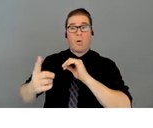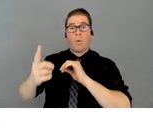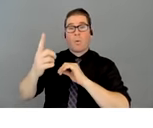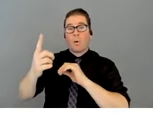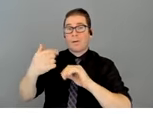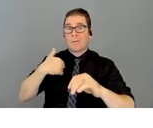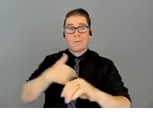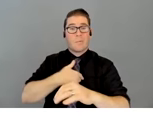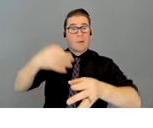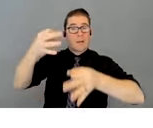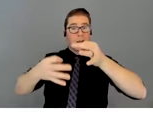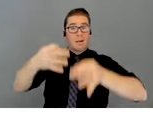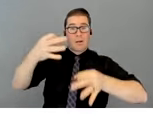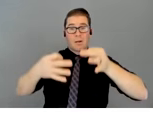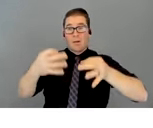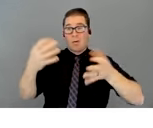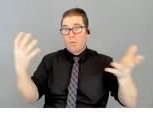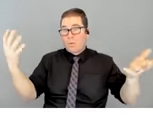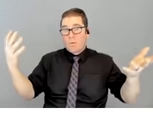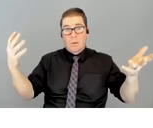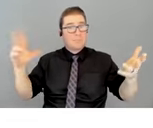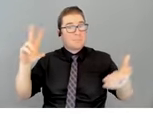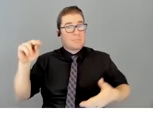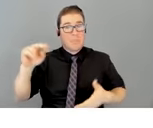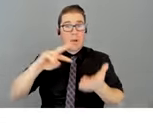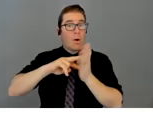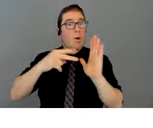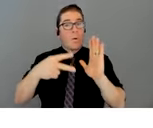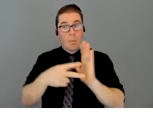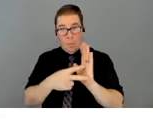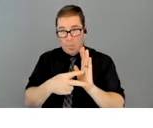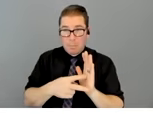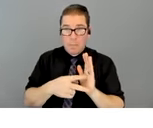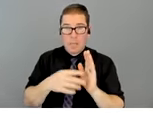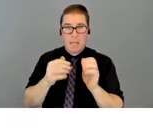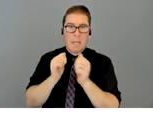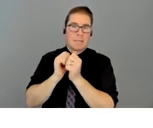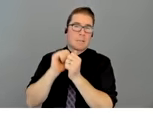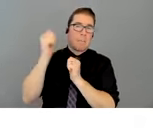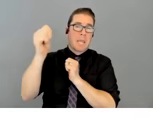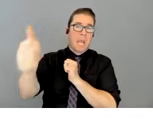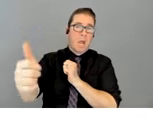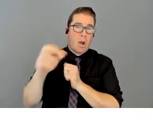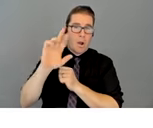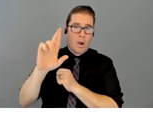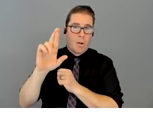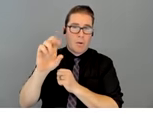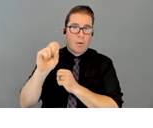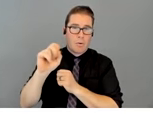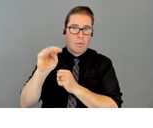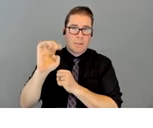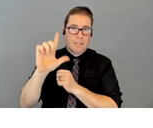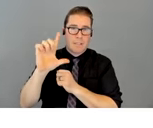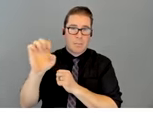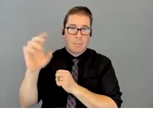law, so it's not beyond a reasonable doubt. It's preponderance of evidence that we work with. So if when we put everything